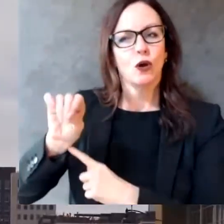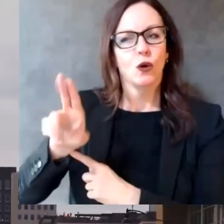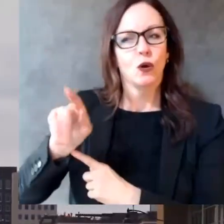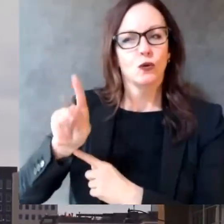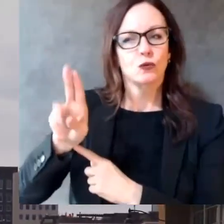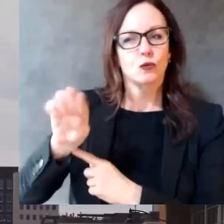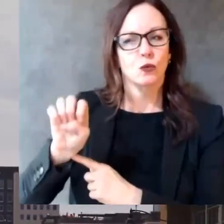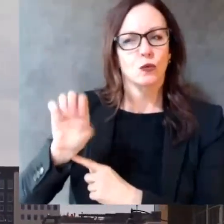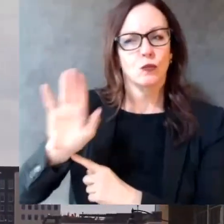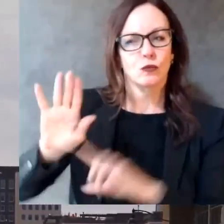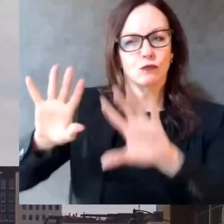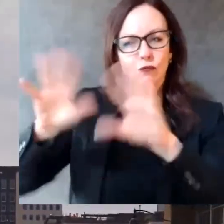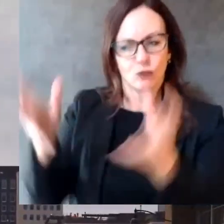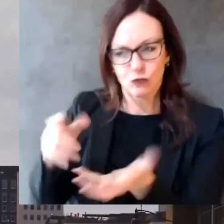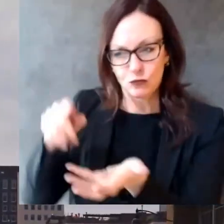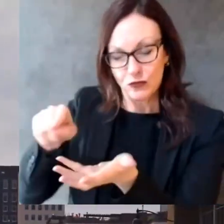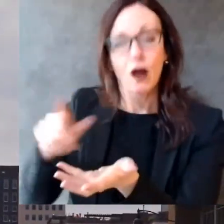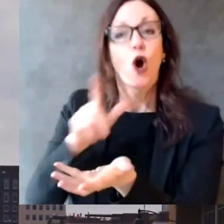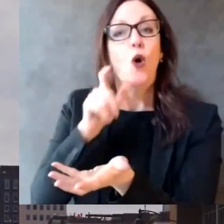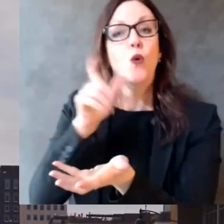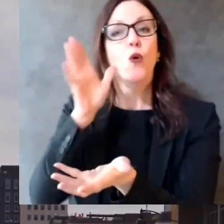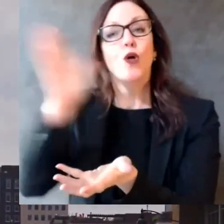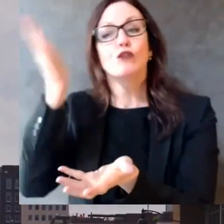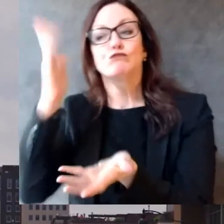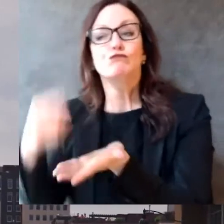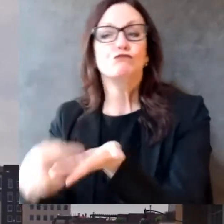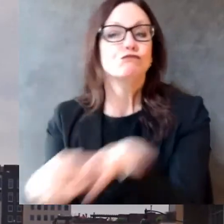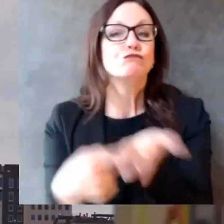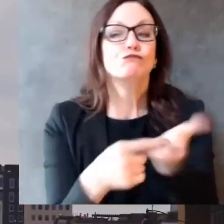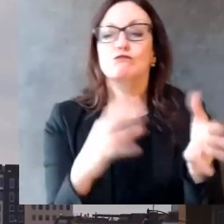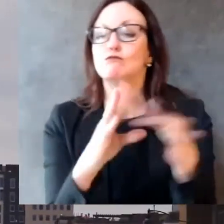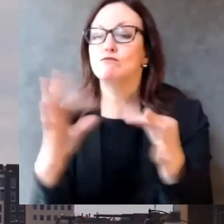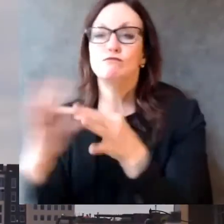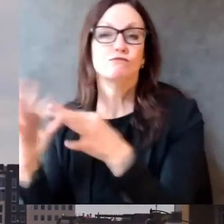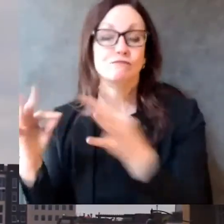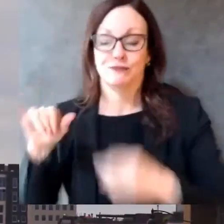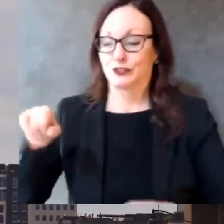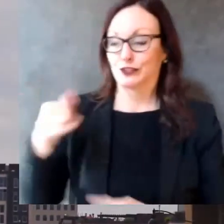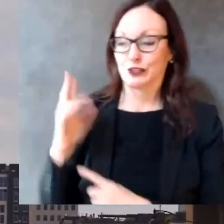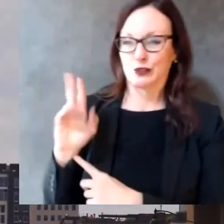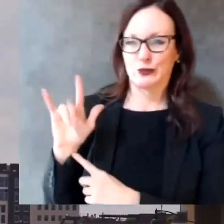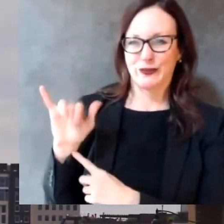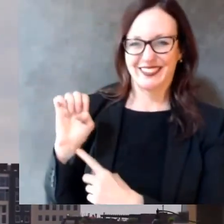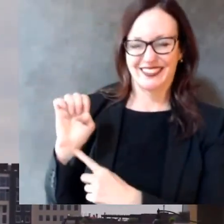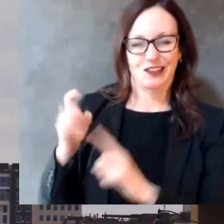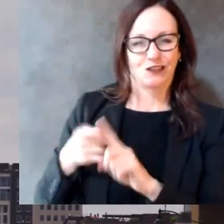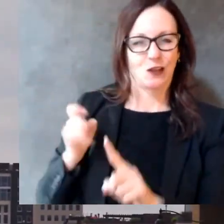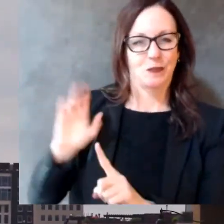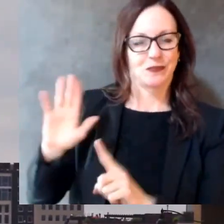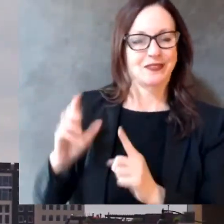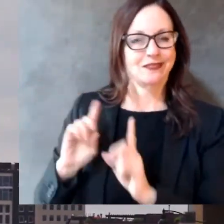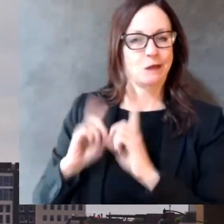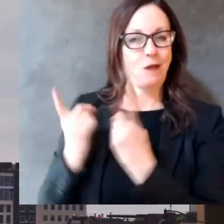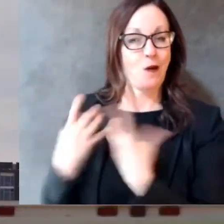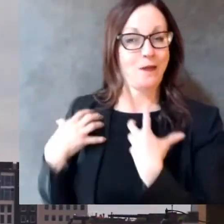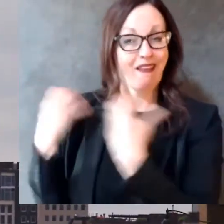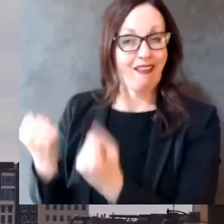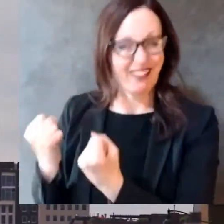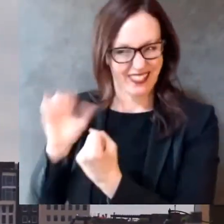in the Bureau of Communicable Diseases. And we begin today with remarks from Deputy Secretary Julie Willems-Van Dyke.